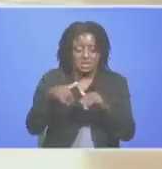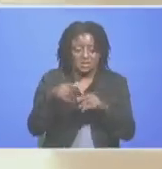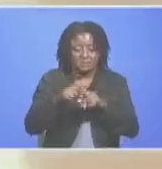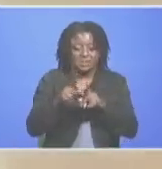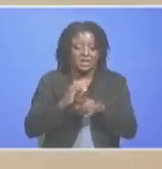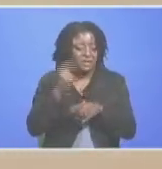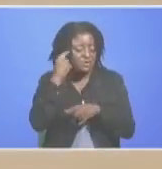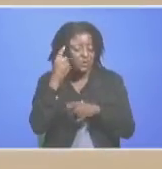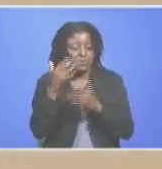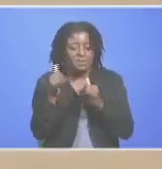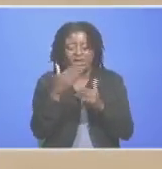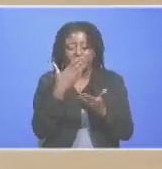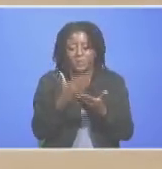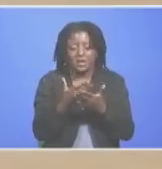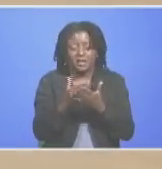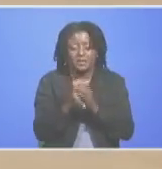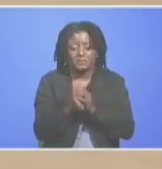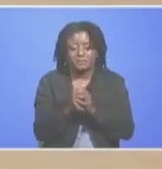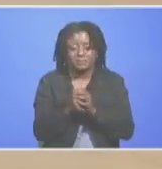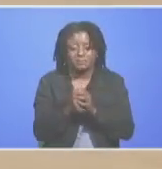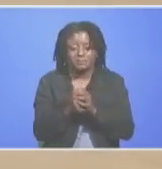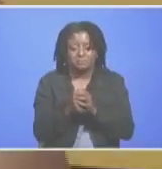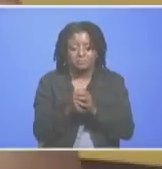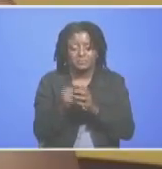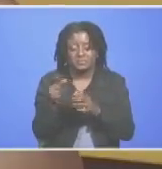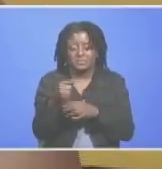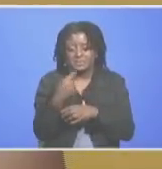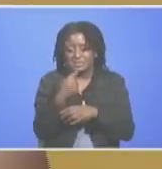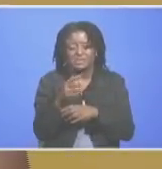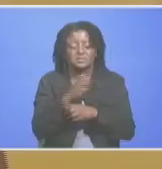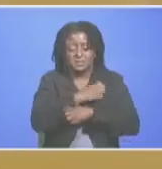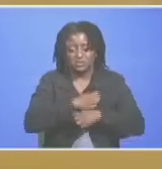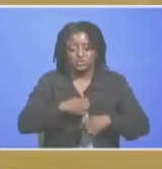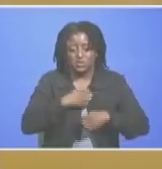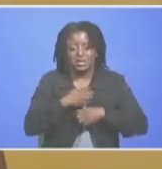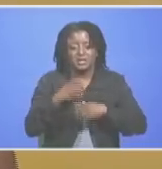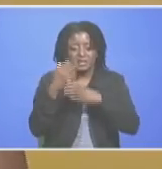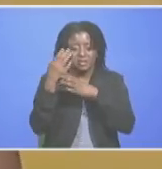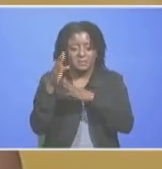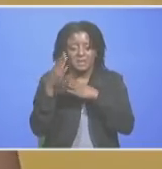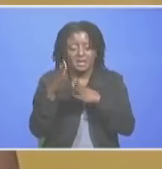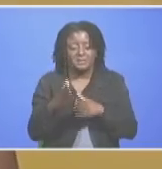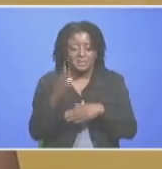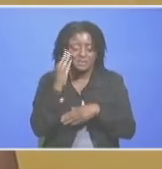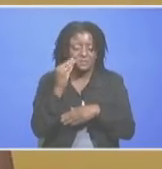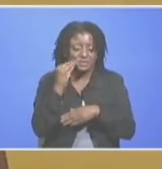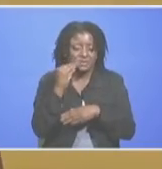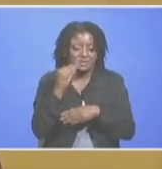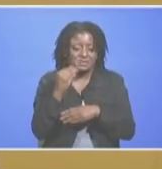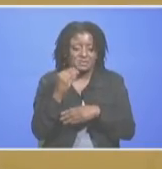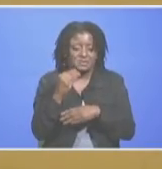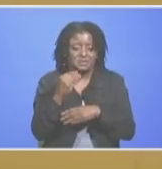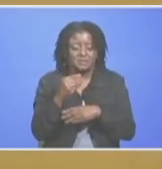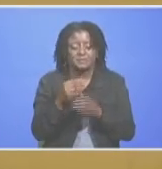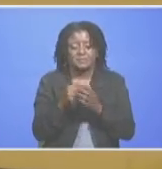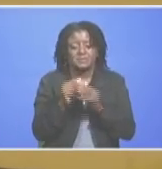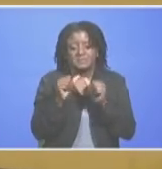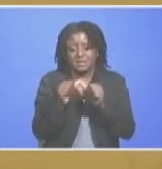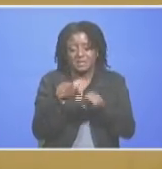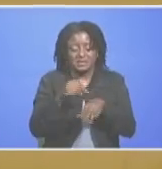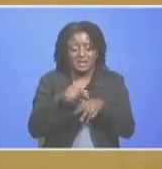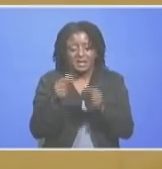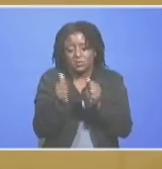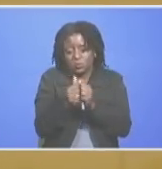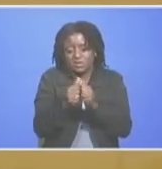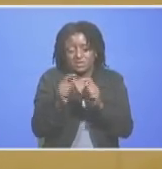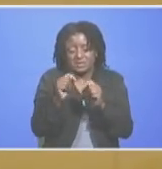Elmore adding that he definitely has been enjoying his Bahamian experience. Getting to know the Bahamian culture, playing against guys from down here, spending time with the team in